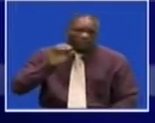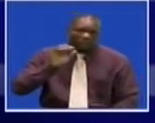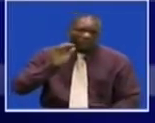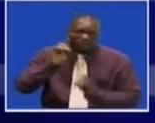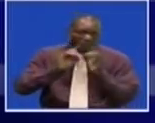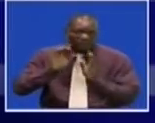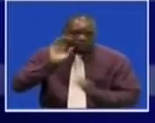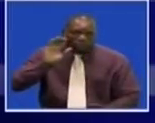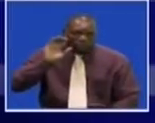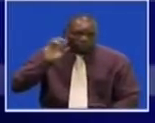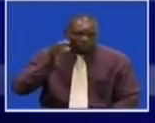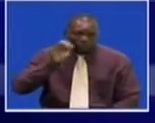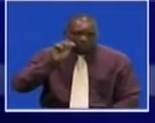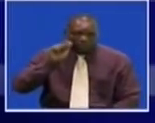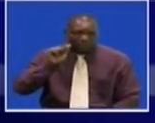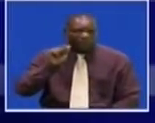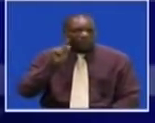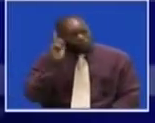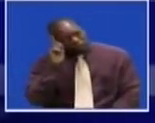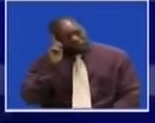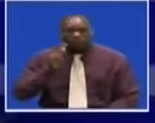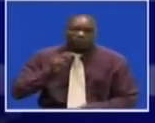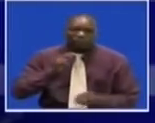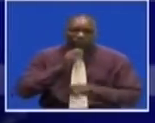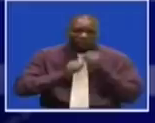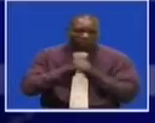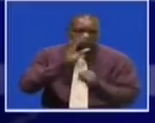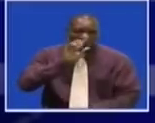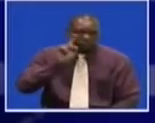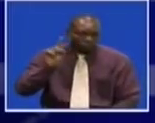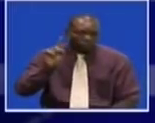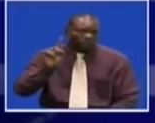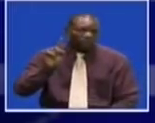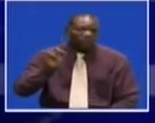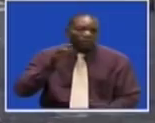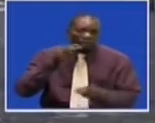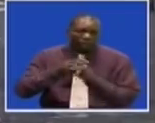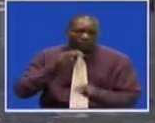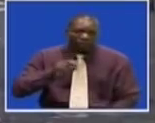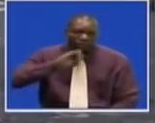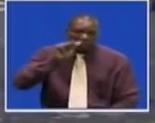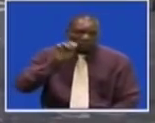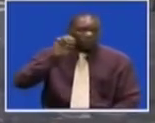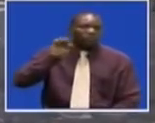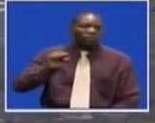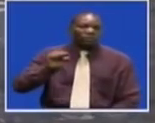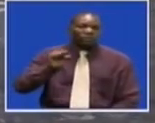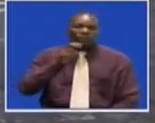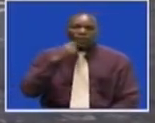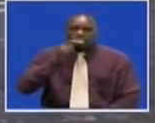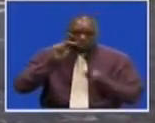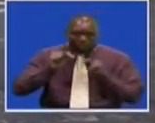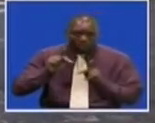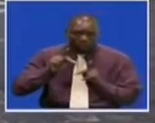Limited Director James Chungu, 51. The Drug Enforcement Commission DEC spokesperson Teresa Katongo confirmed